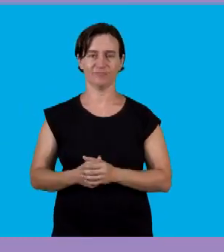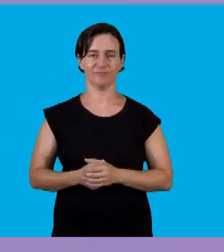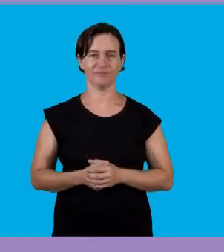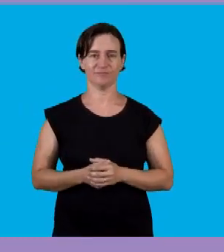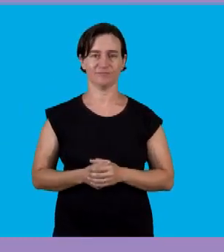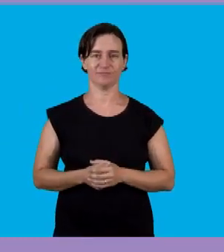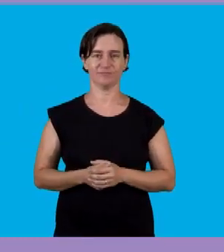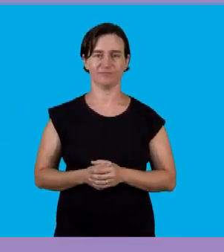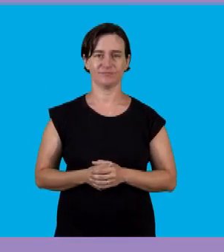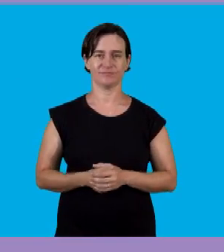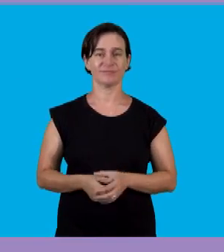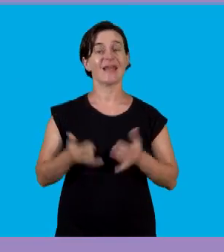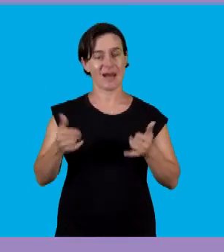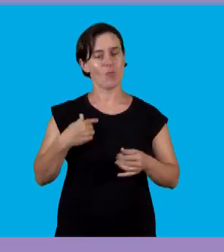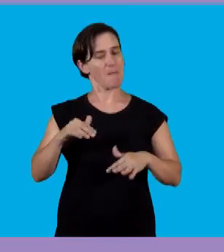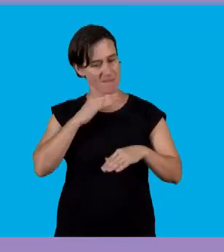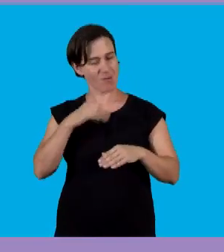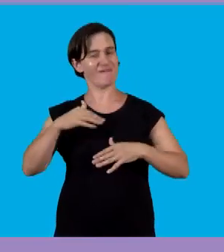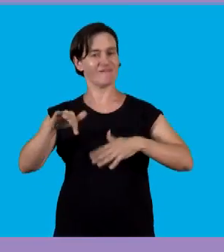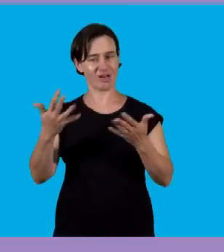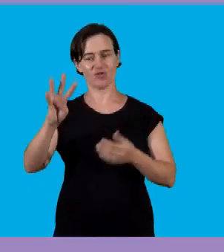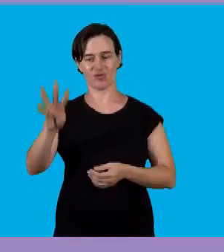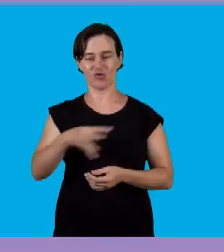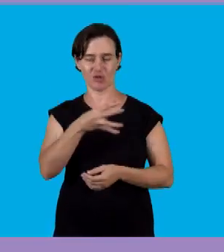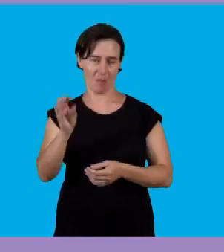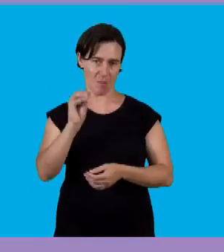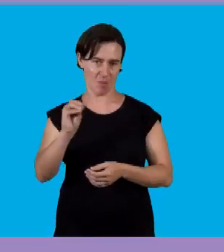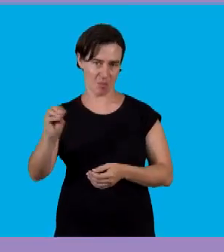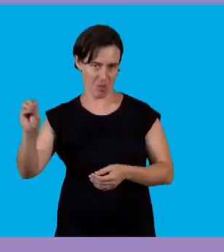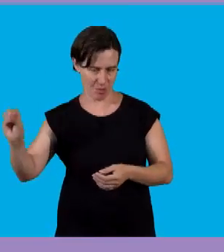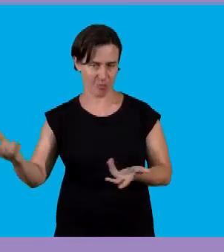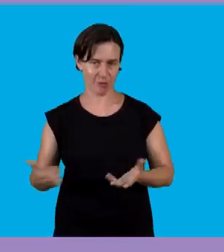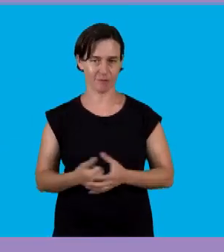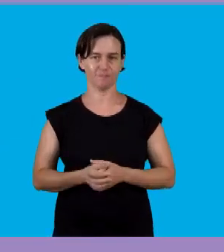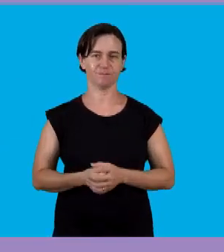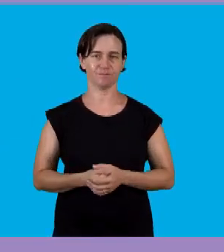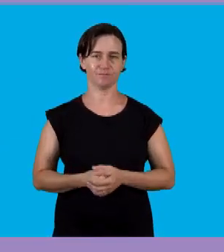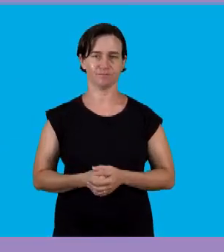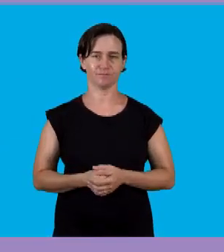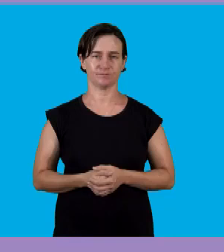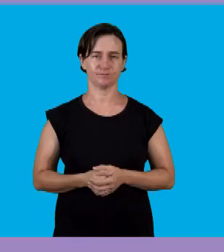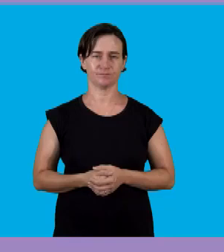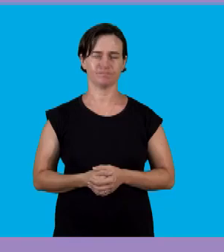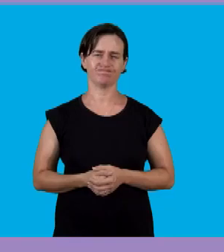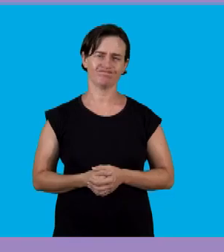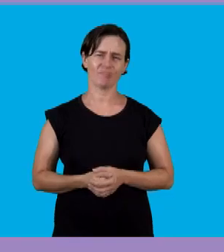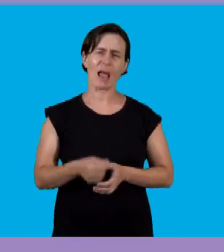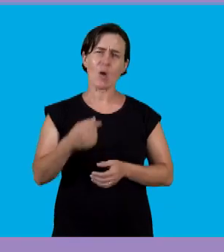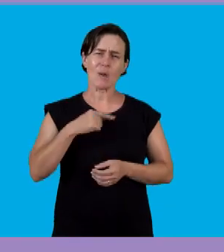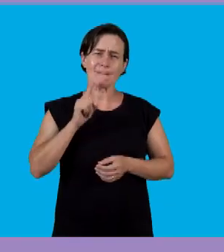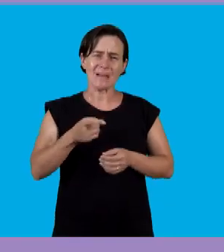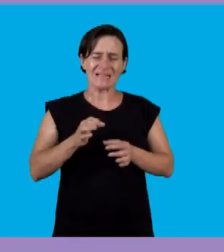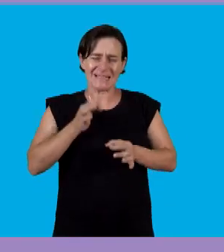187. And that is now our table filled out from this flow diagram. Now, how about we describe